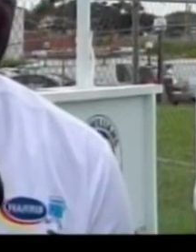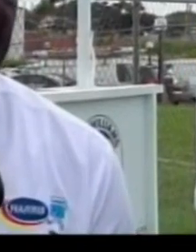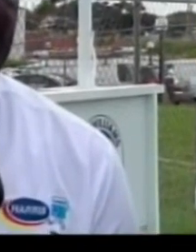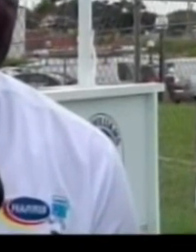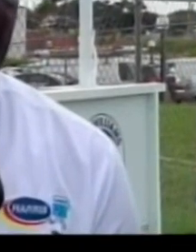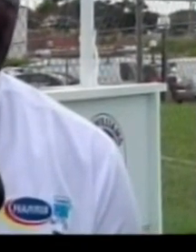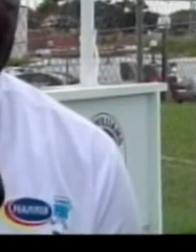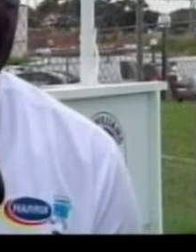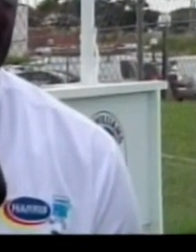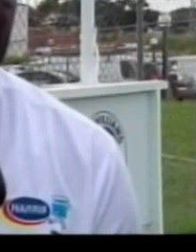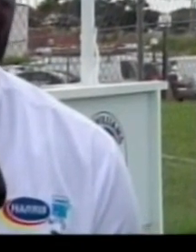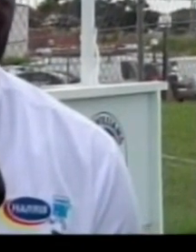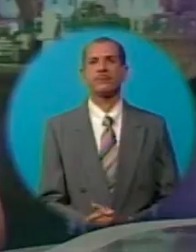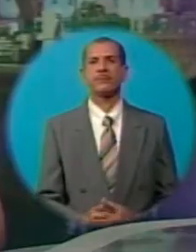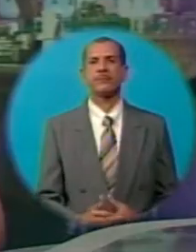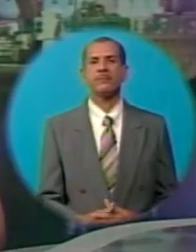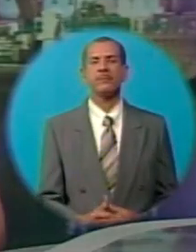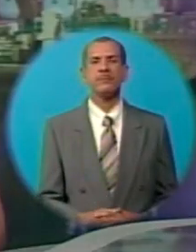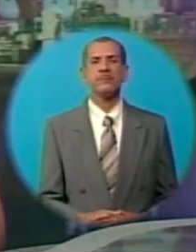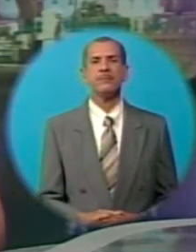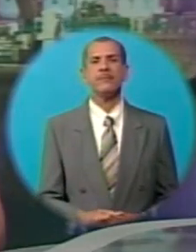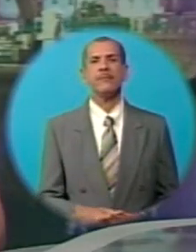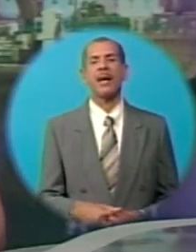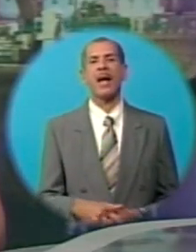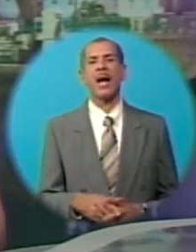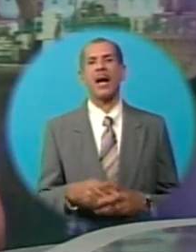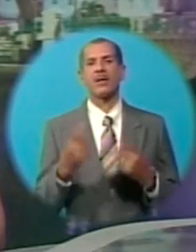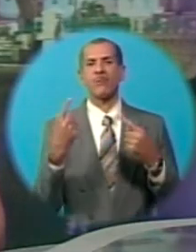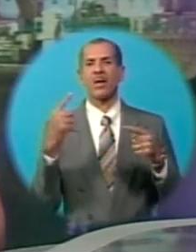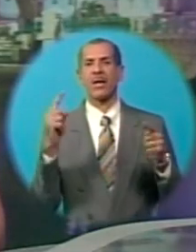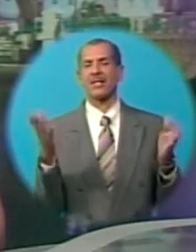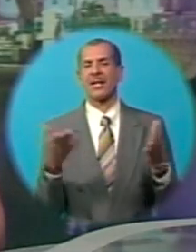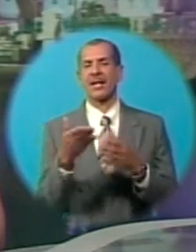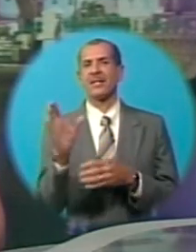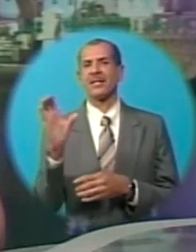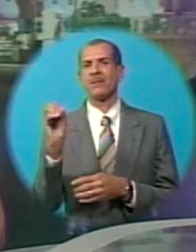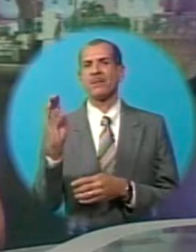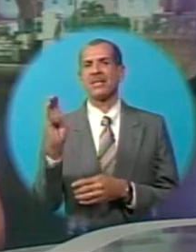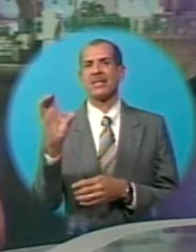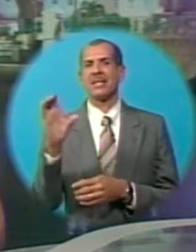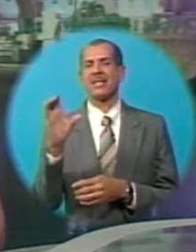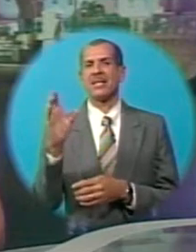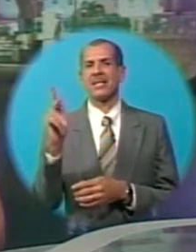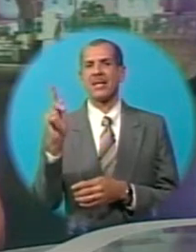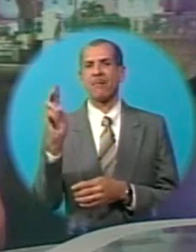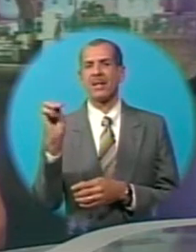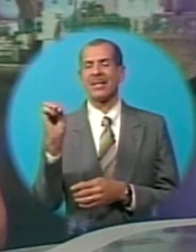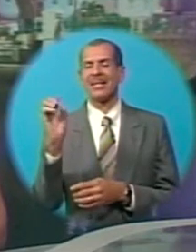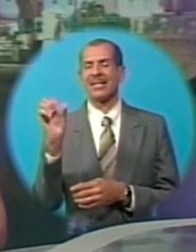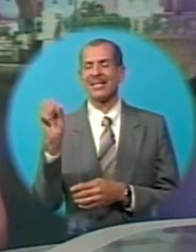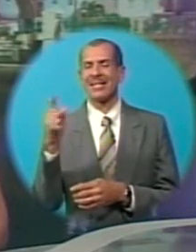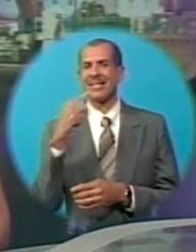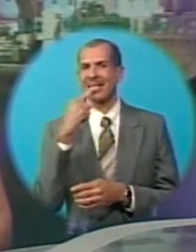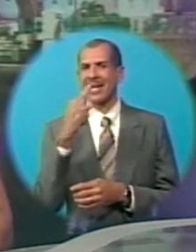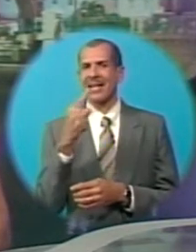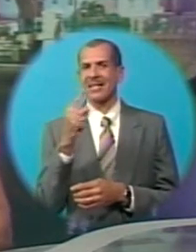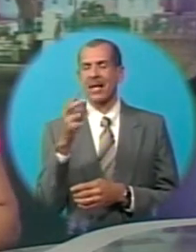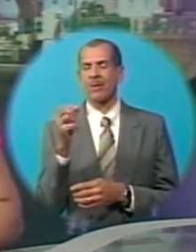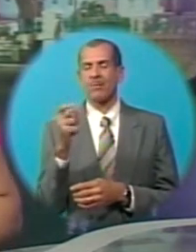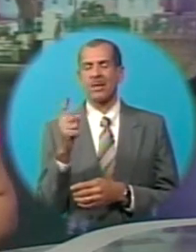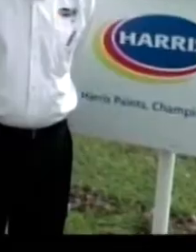our nation's surroundings. And broadcaster here at the CBC, Kimberly Skeet, thanked Harris Paints for coming on